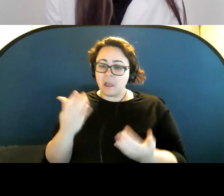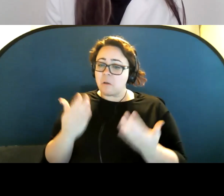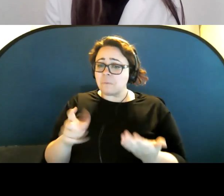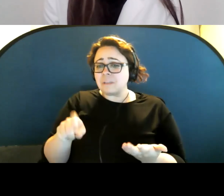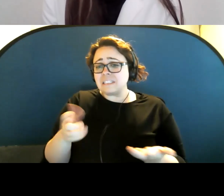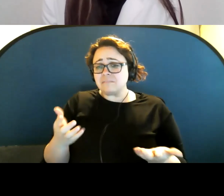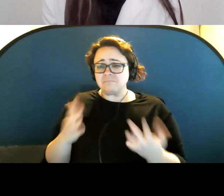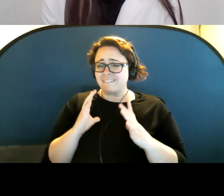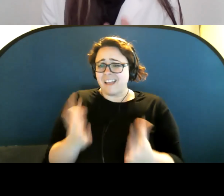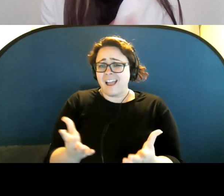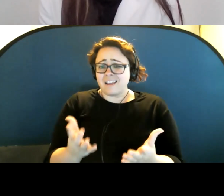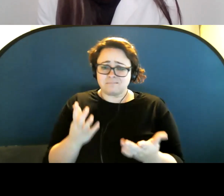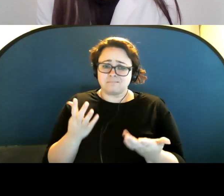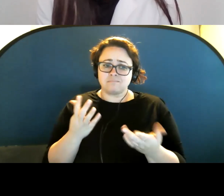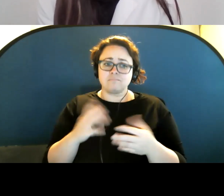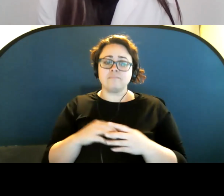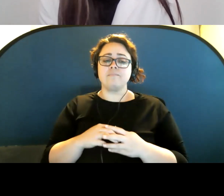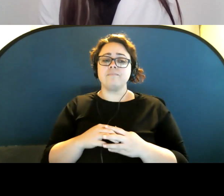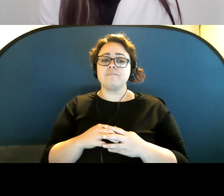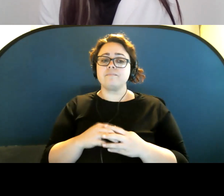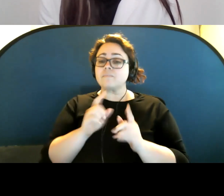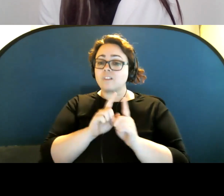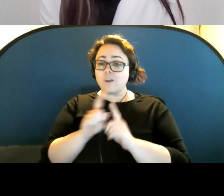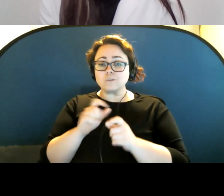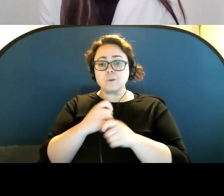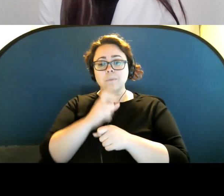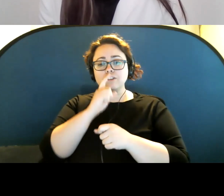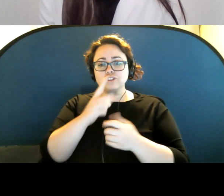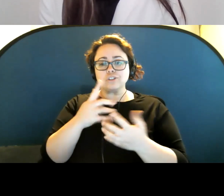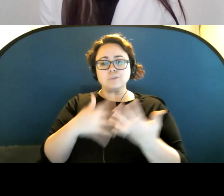with family, making sure that we have some social interactions.